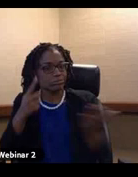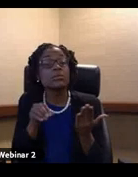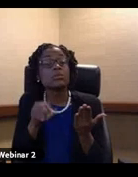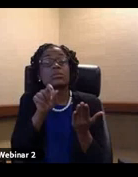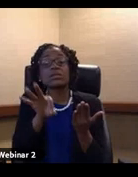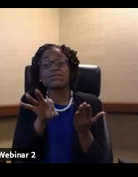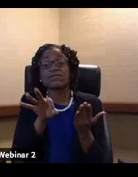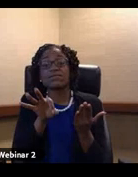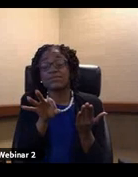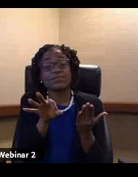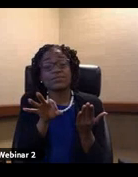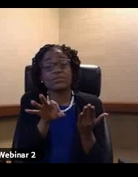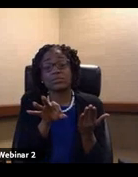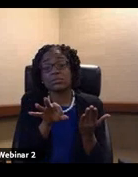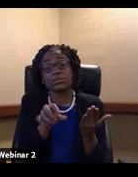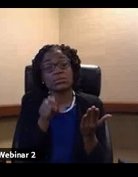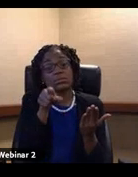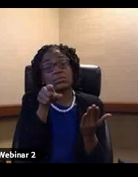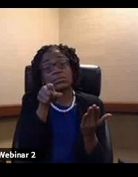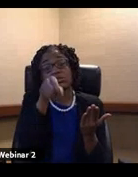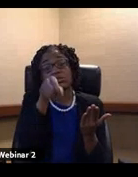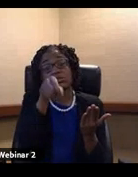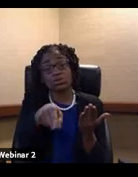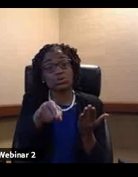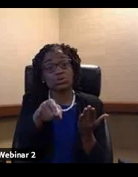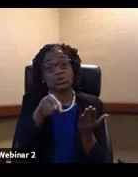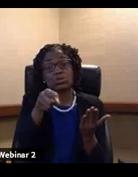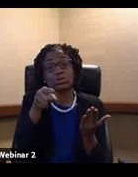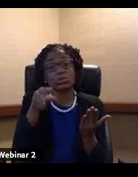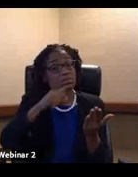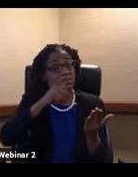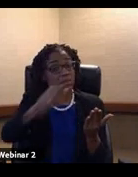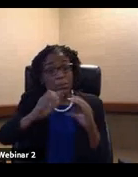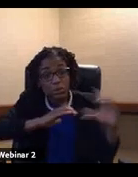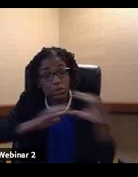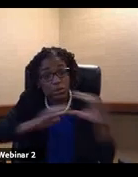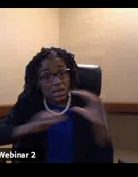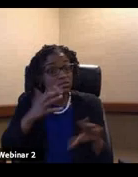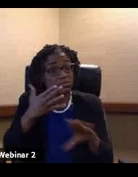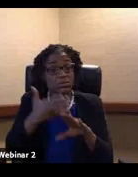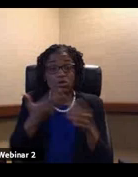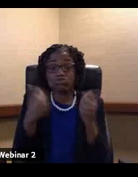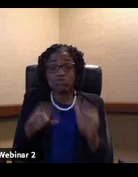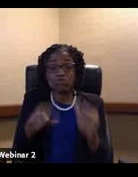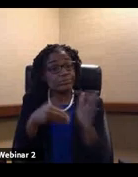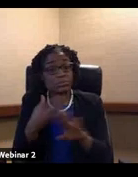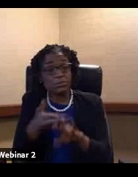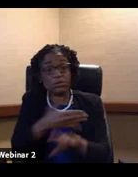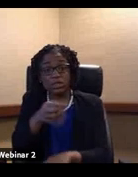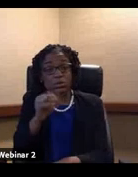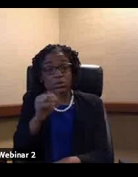deadline and you get your application in, all right, we don't care that you did it later on. We're just encouraging you to do it now, just in